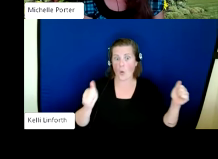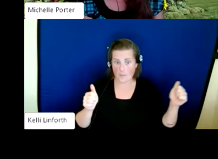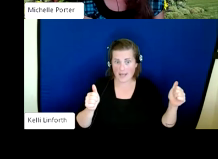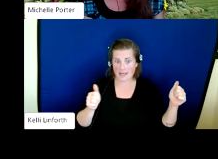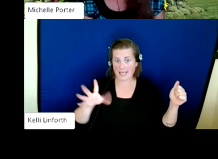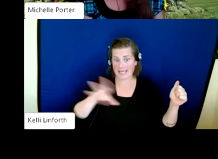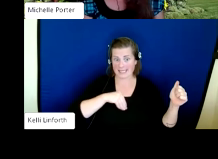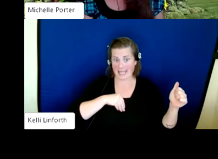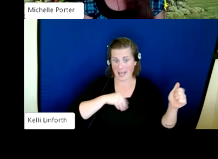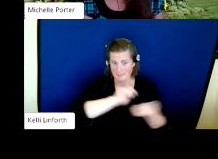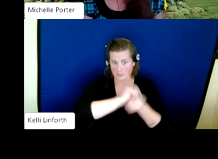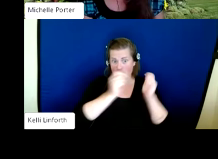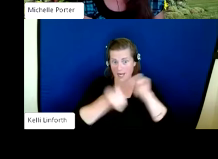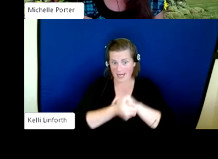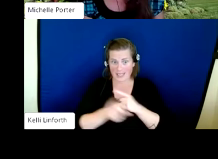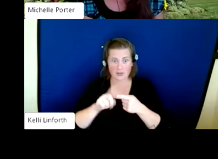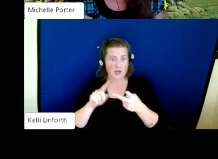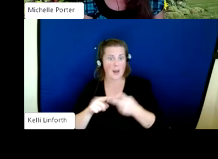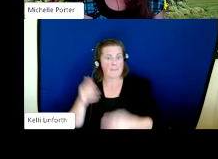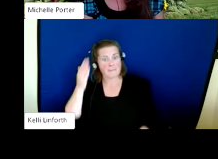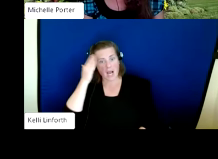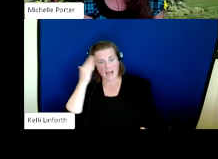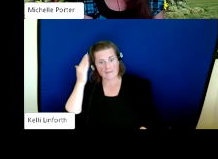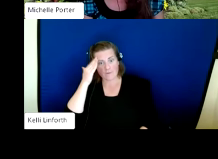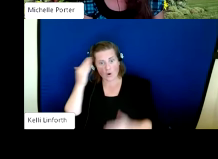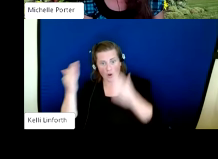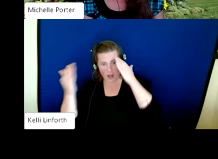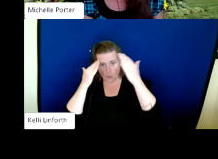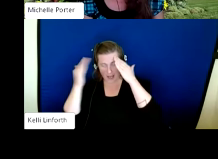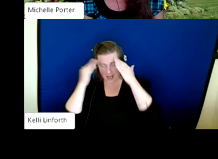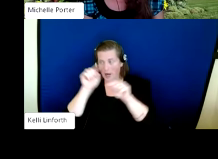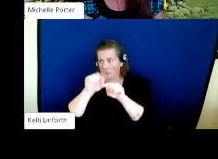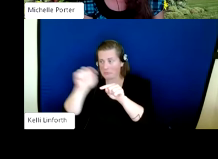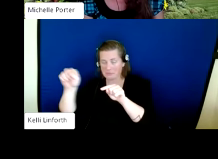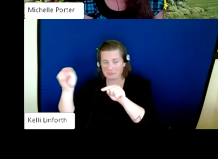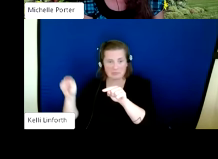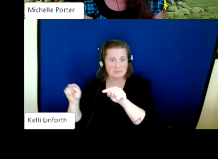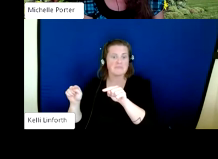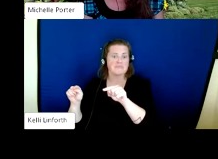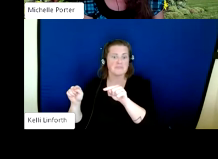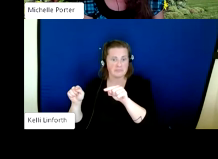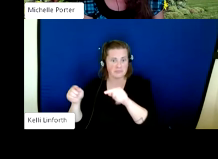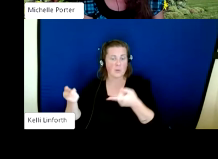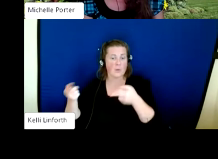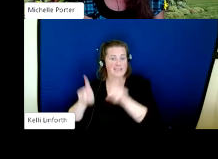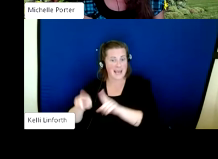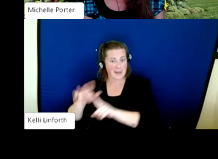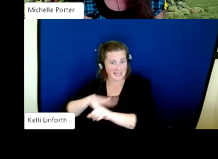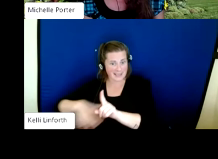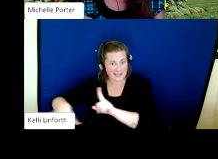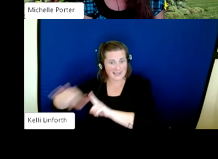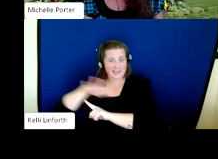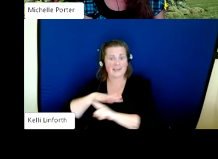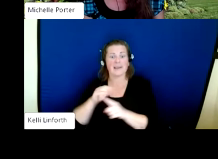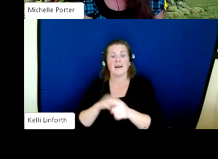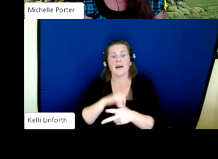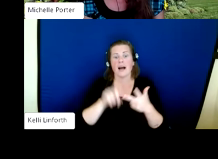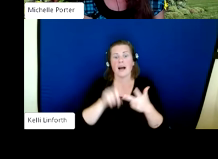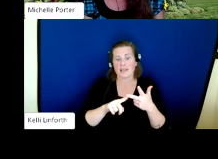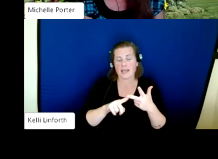change, mindfulness, being aware of kind of things that are going around you, and